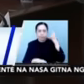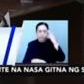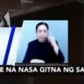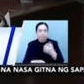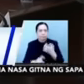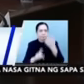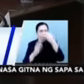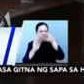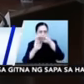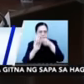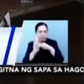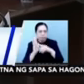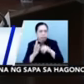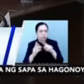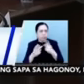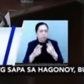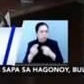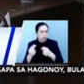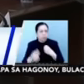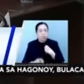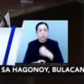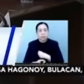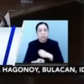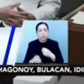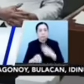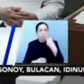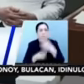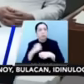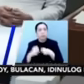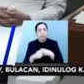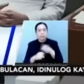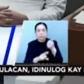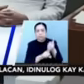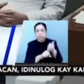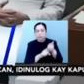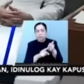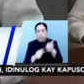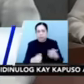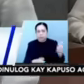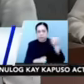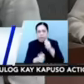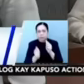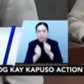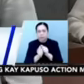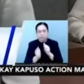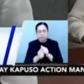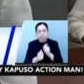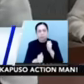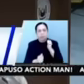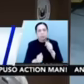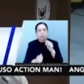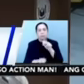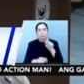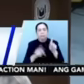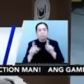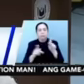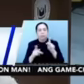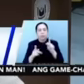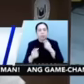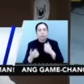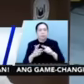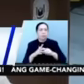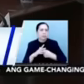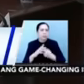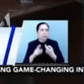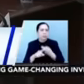Zubiri ang mga nagawa ng Senado sa dalawang taong pamumuno niya, kasama na ang pagtutol ng Senado sa People's Initiative para sa charter change noong